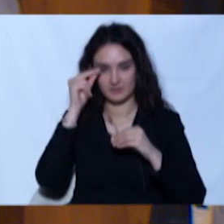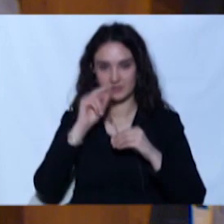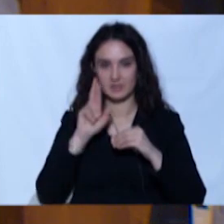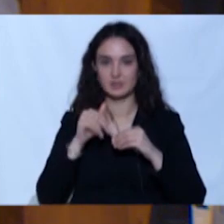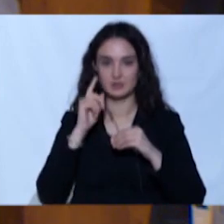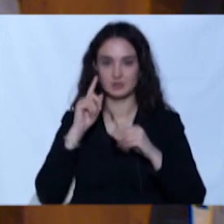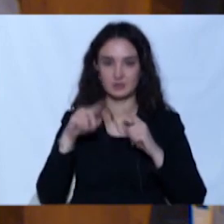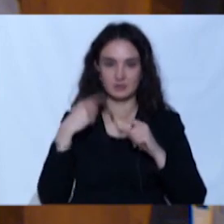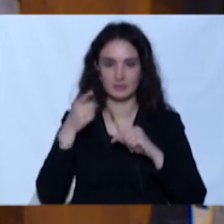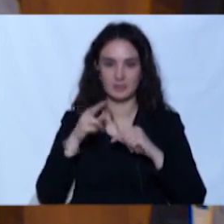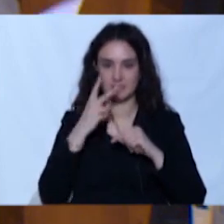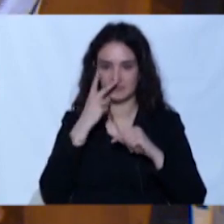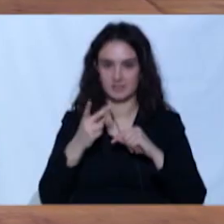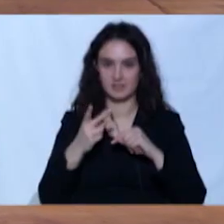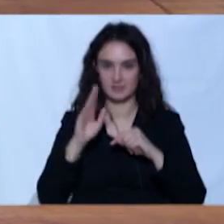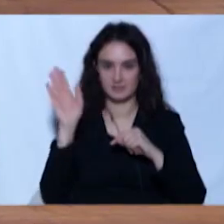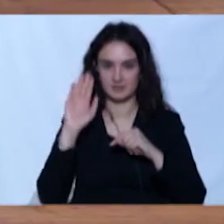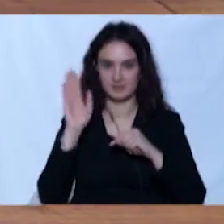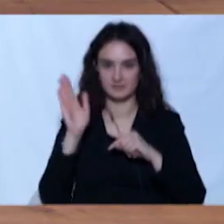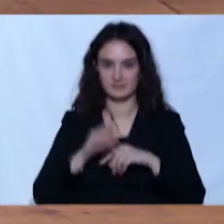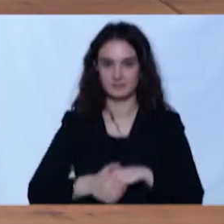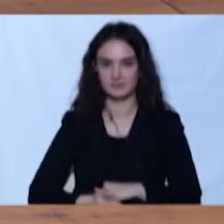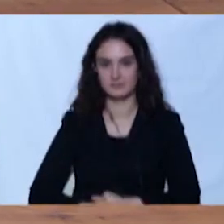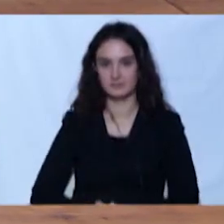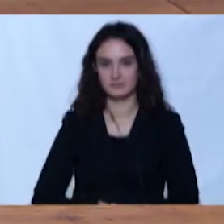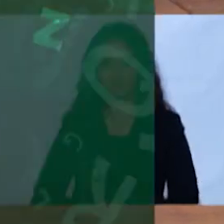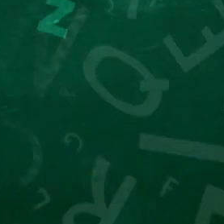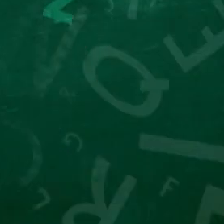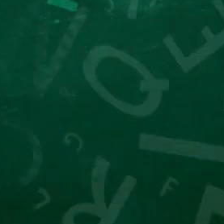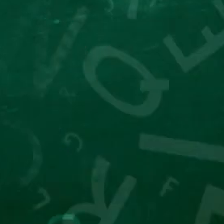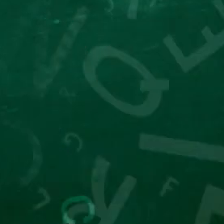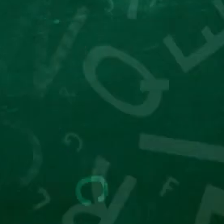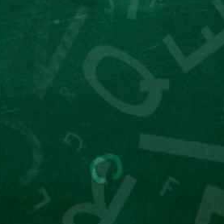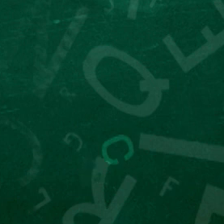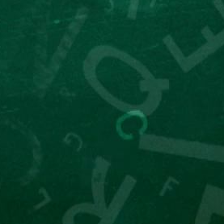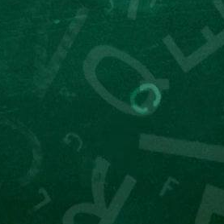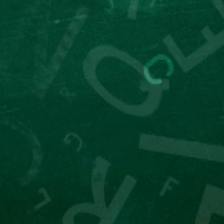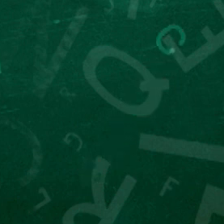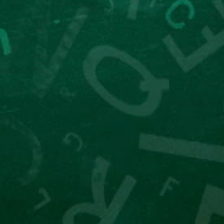will see you next Friday. Bye. Bye.